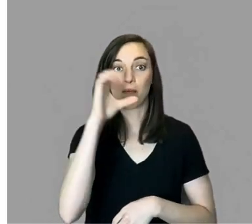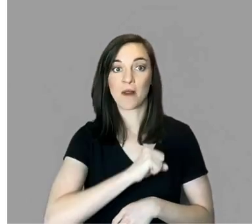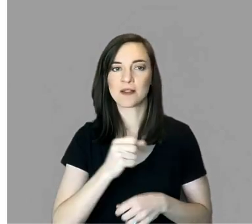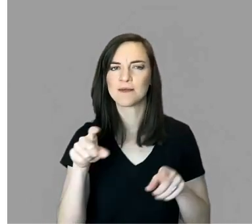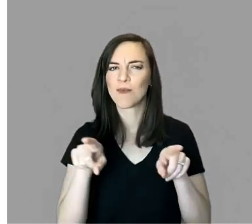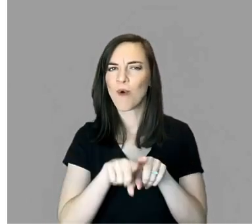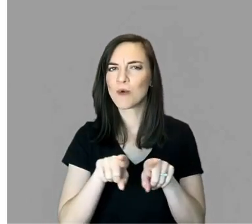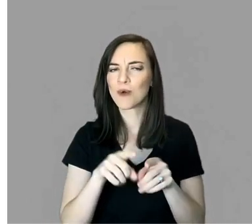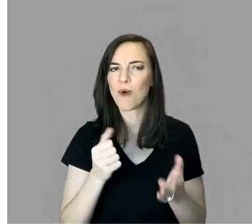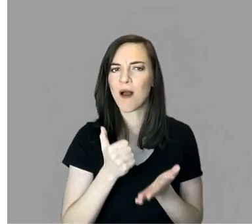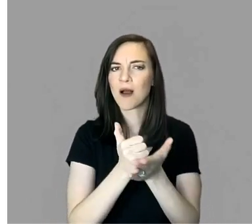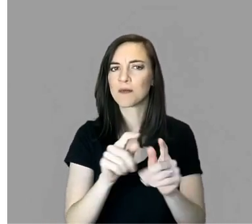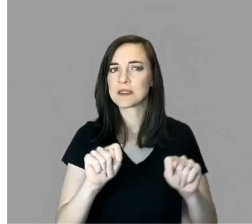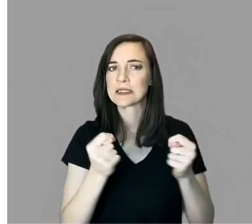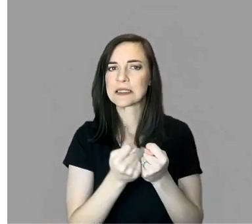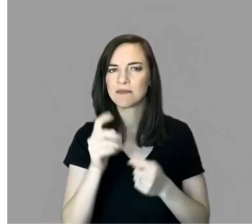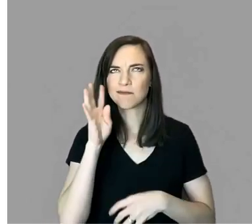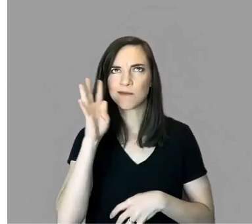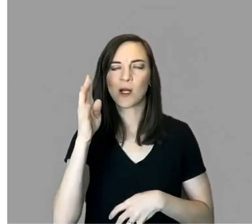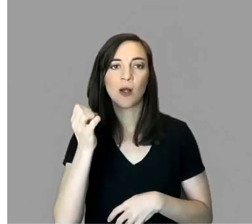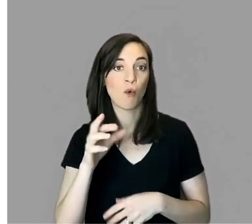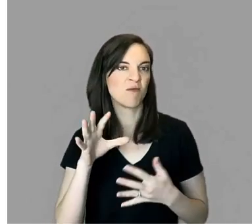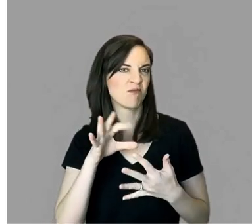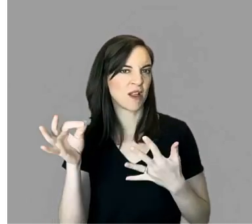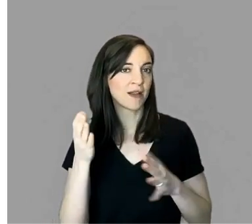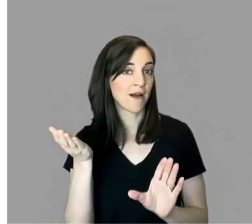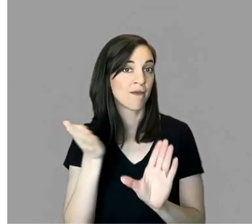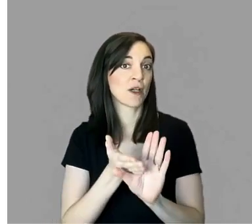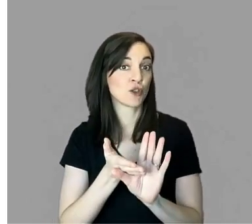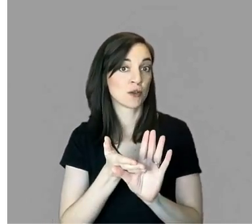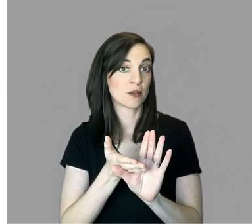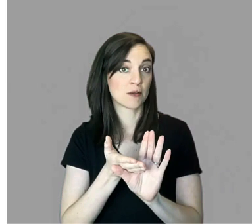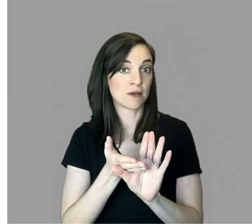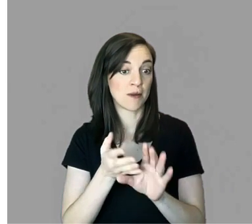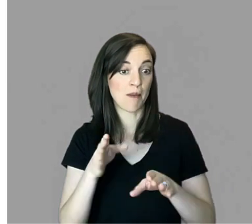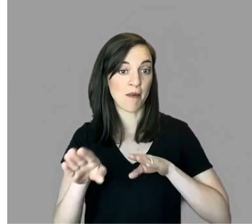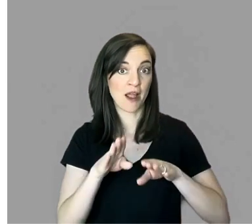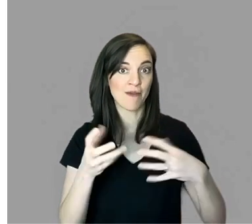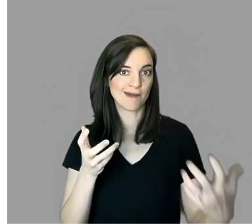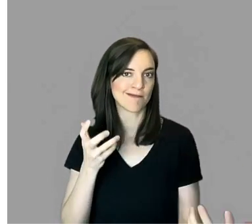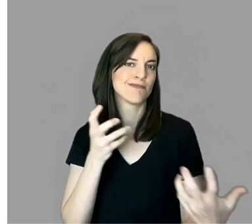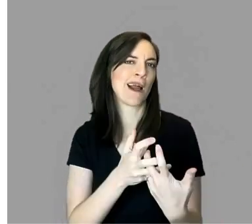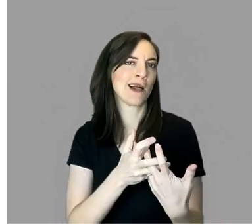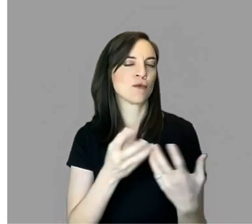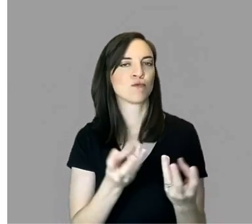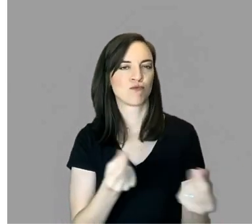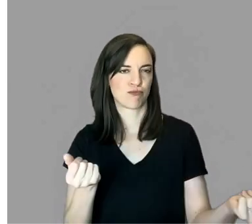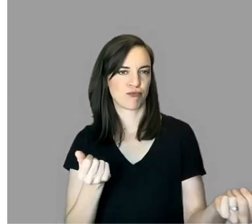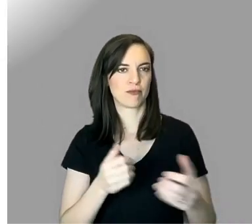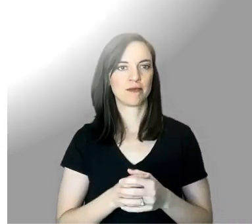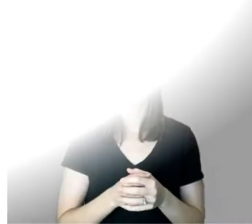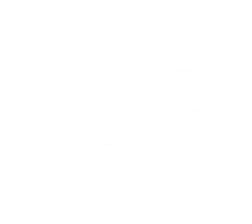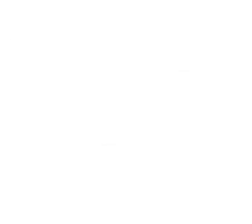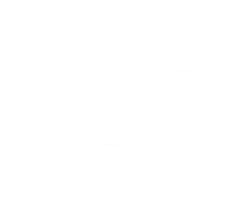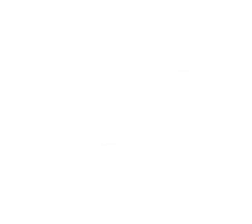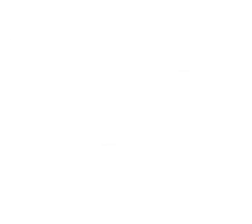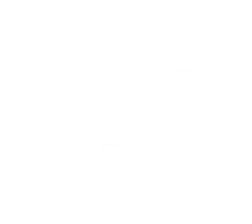function, and leads teams toward developing the appropriate interventions to address the problem behaviors.